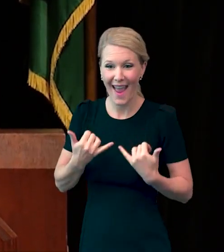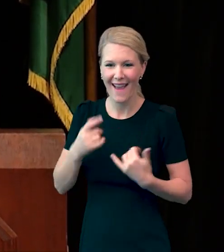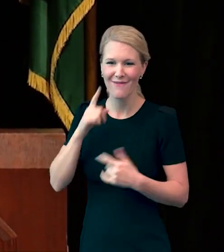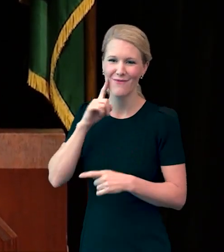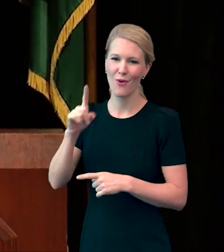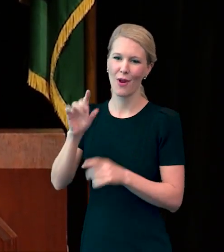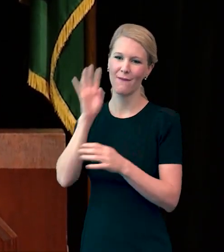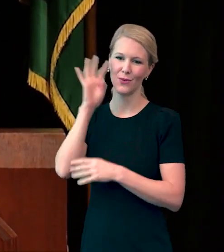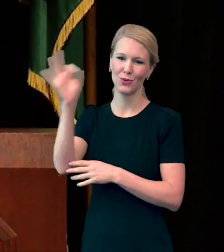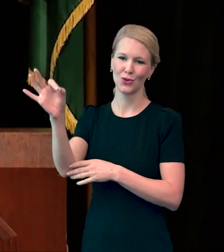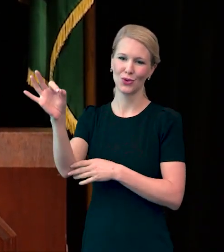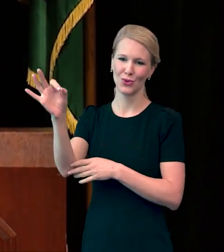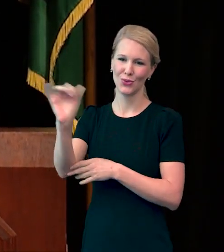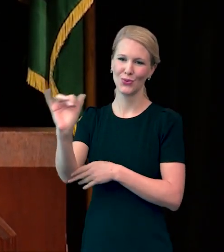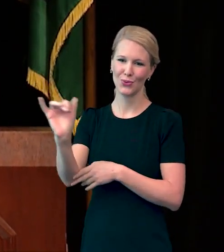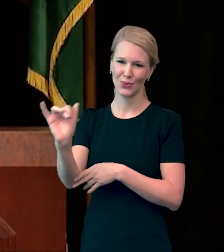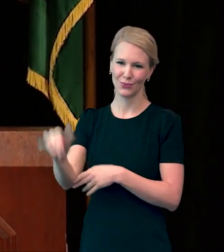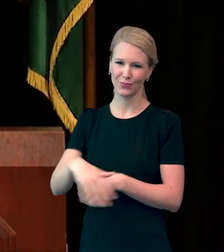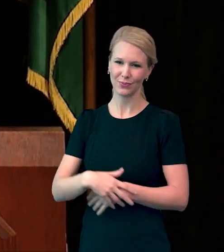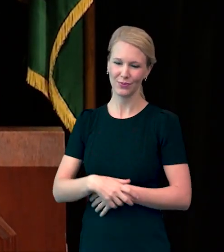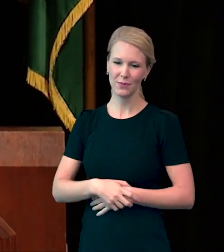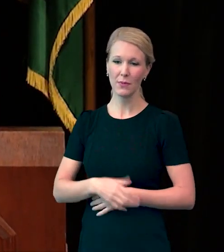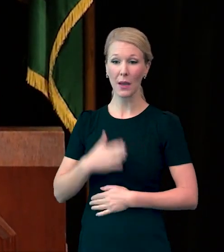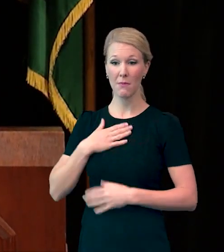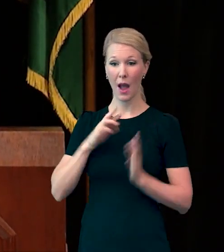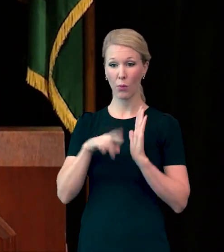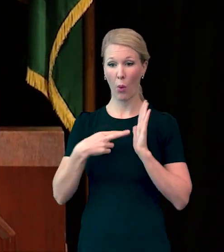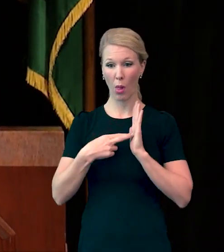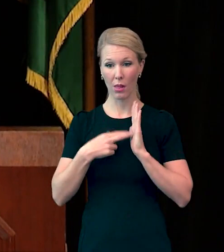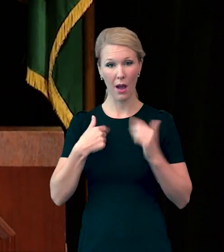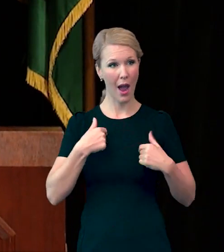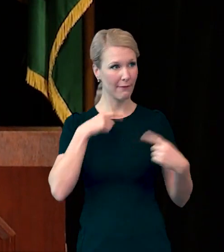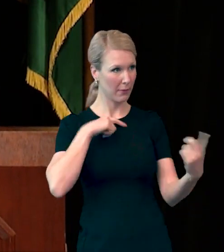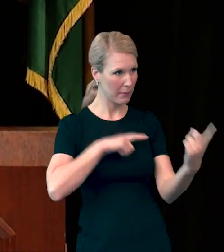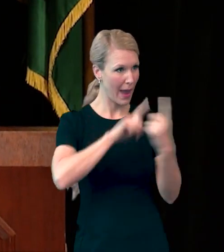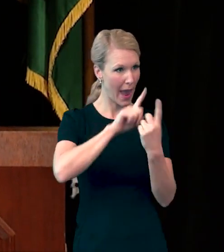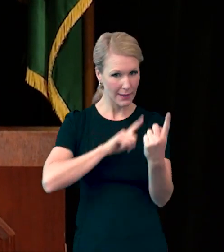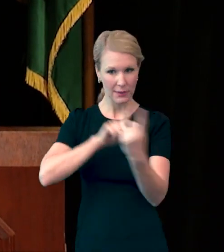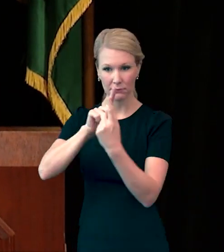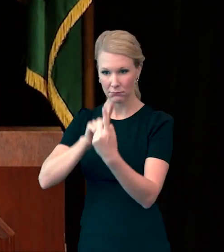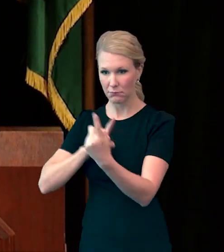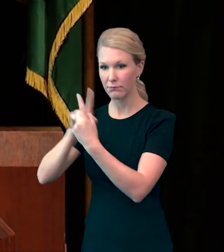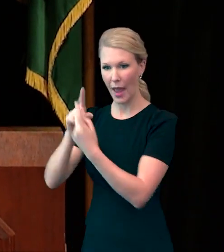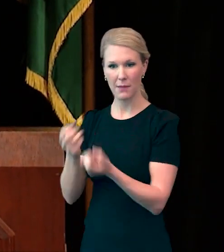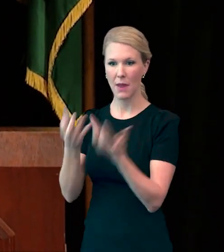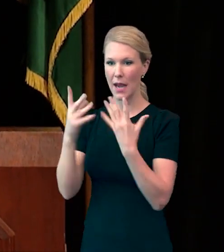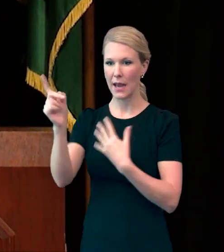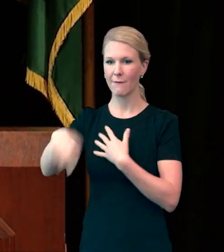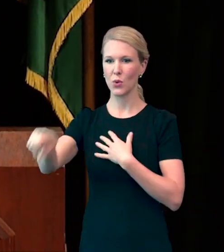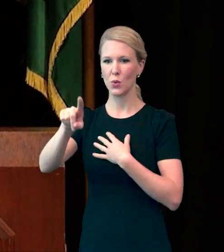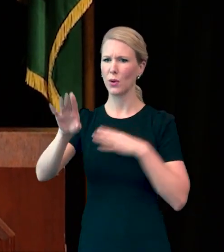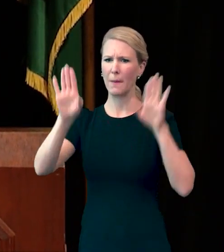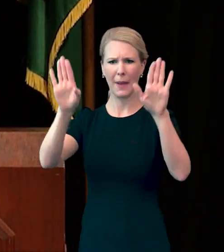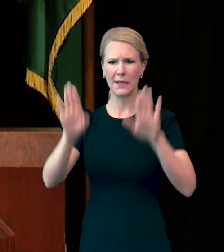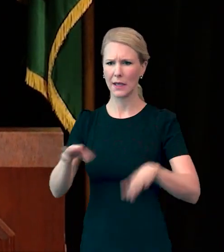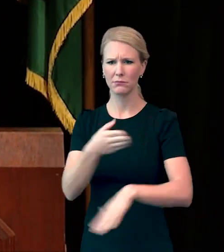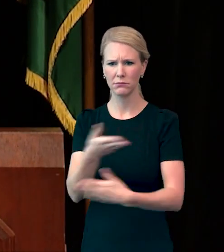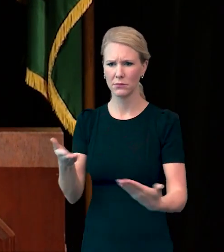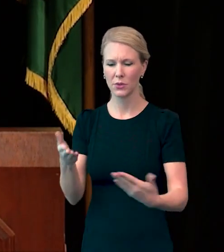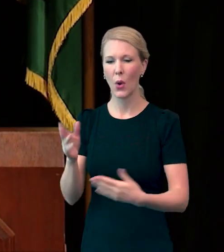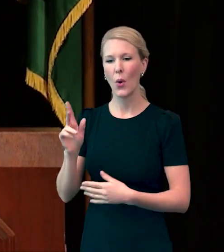today and hope for our future. In my role, I've met many of you, and you're absolutely incredible and